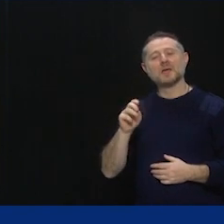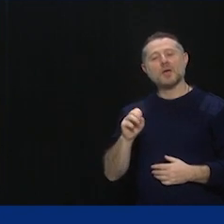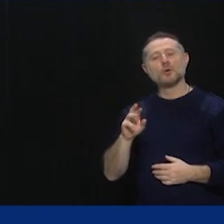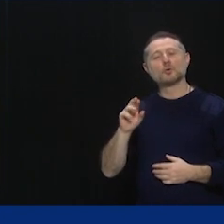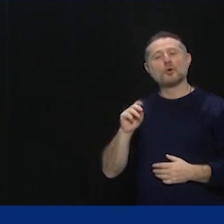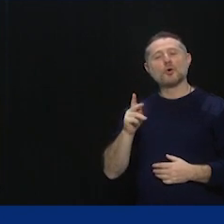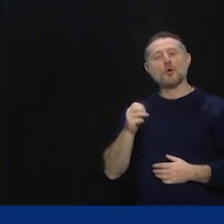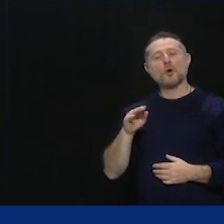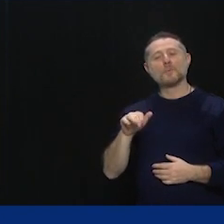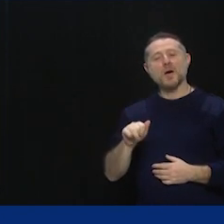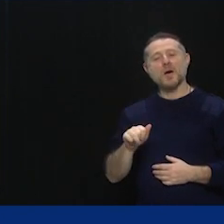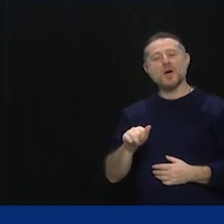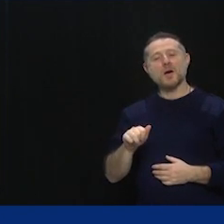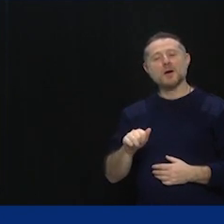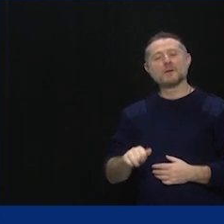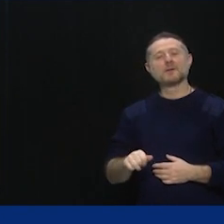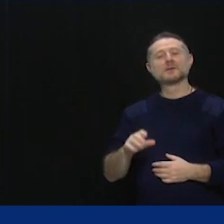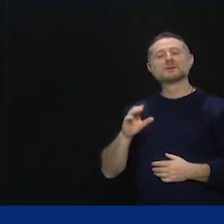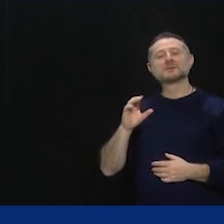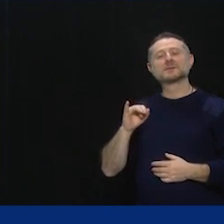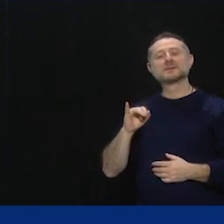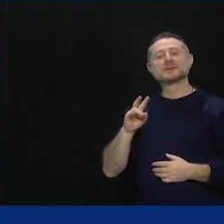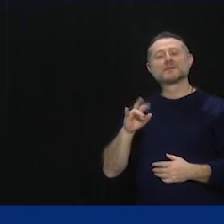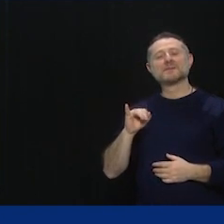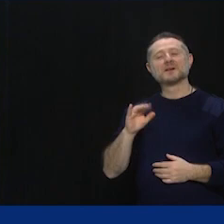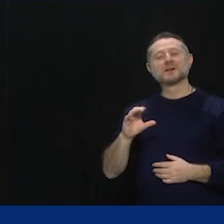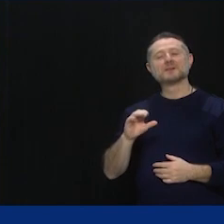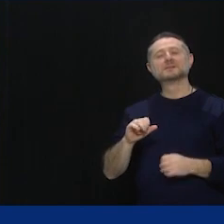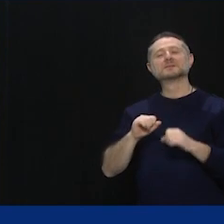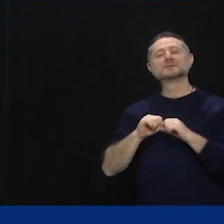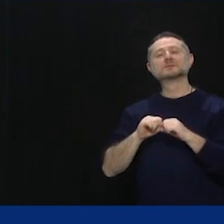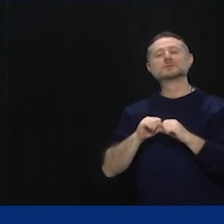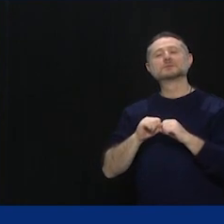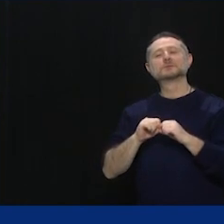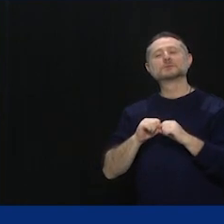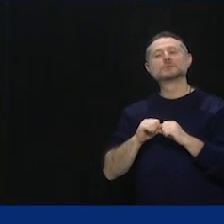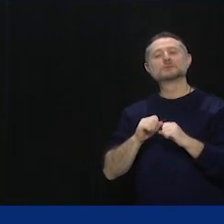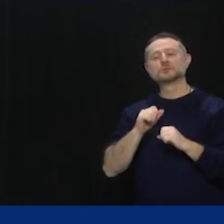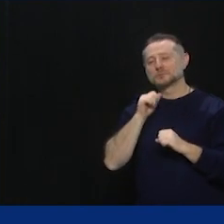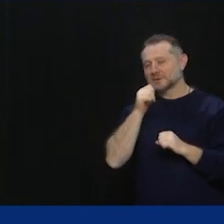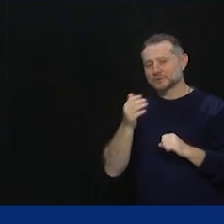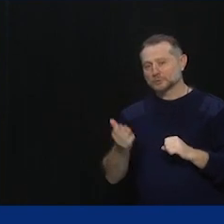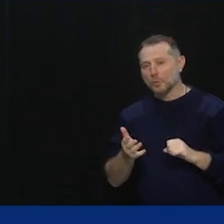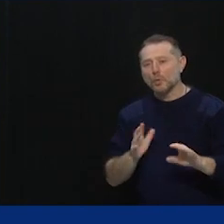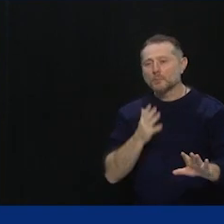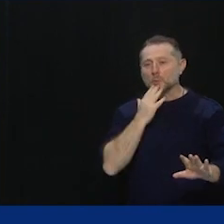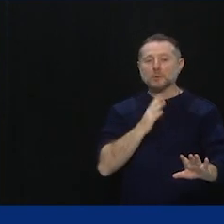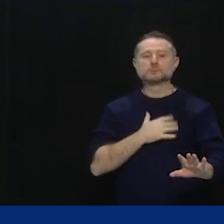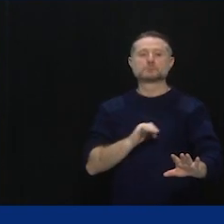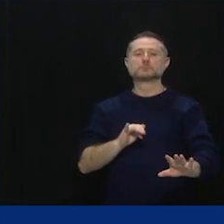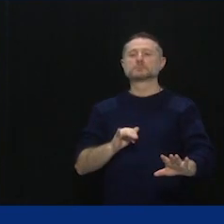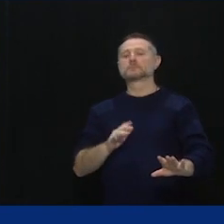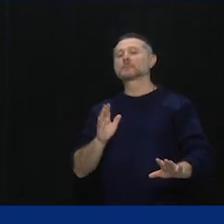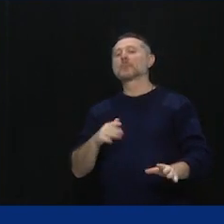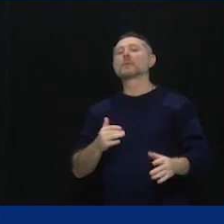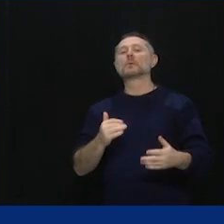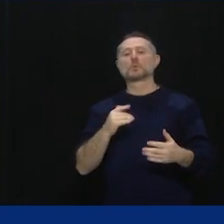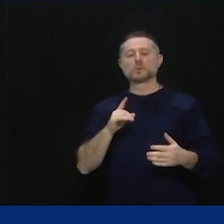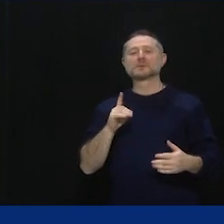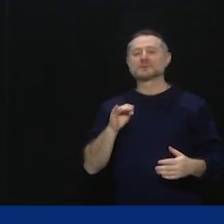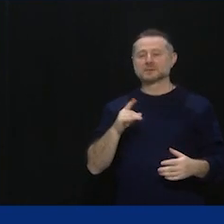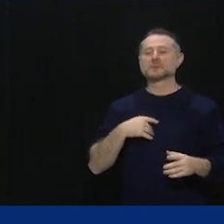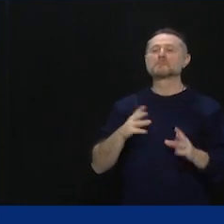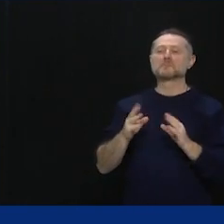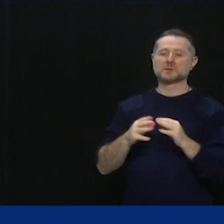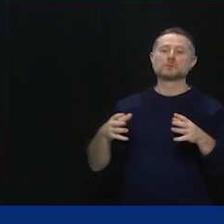that's no, not here. All right. I'm just going to tell you, though, that we did meet with the Lake Ronkonkoma Civic Organization. They were the first